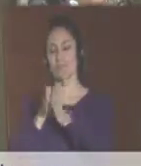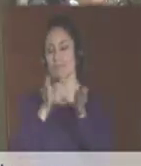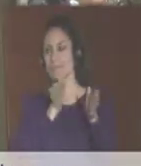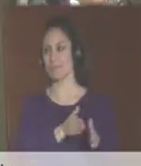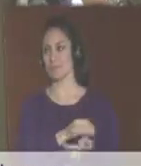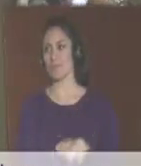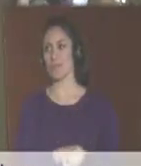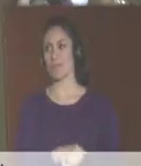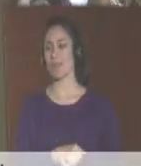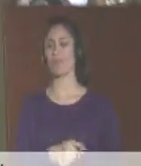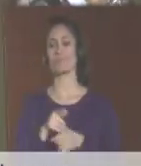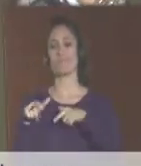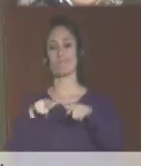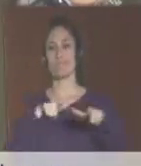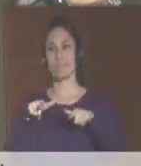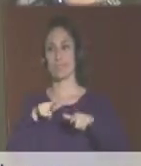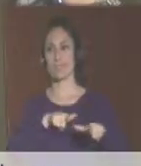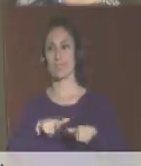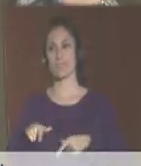areas,